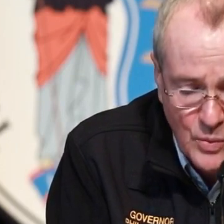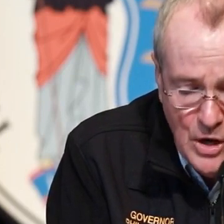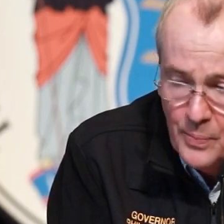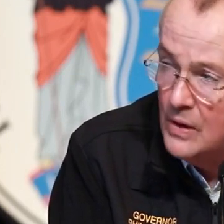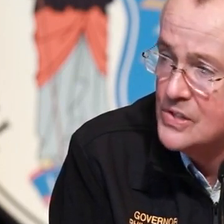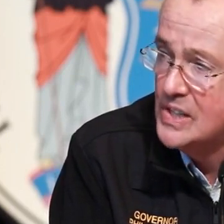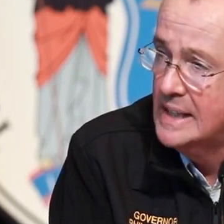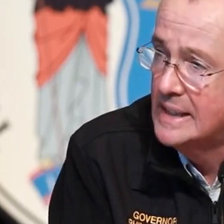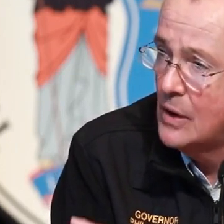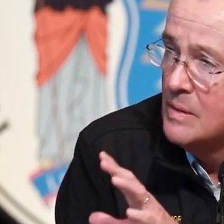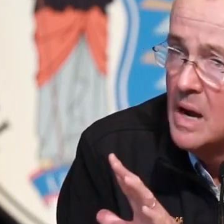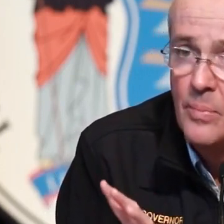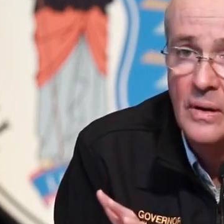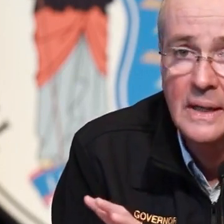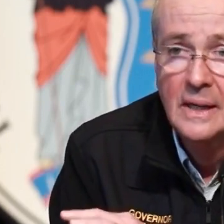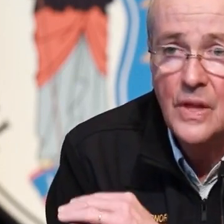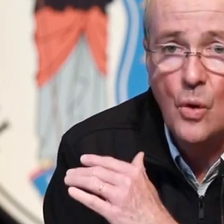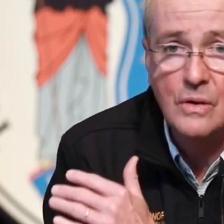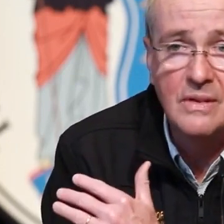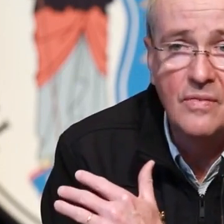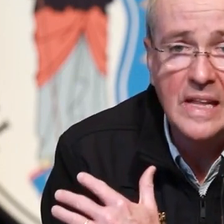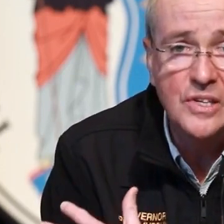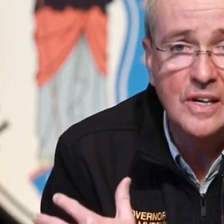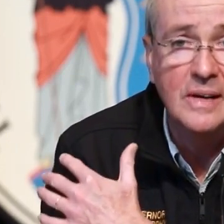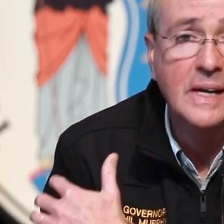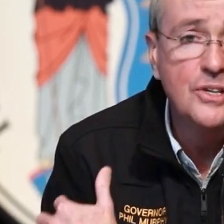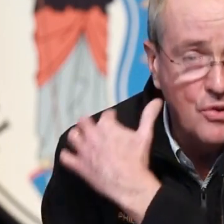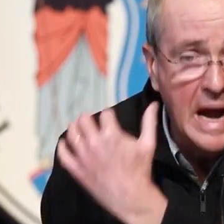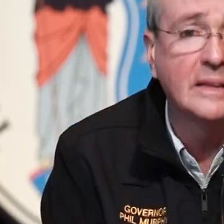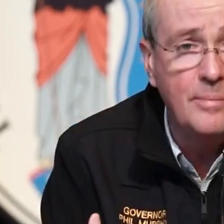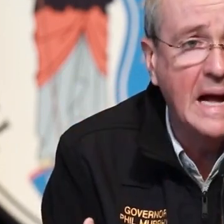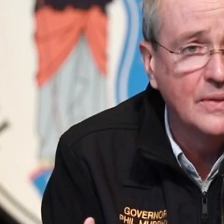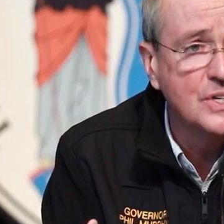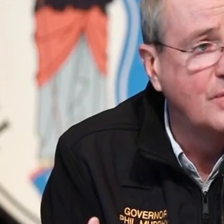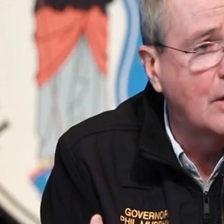is, to reopen our state. Again, remember, the order of events here is